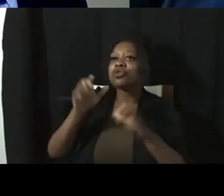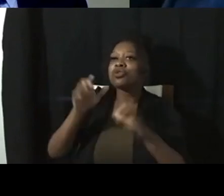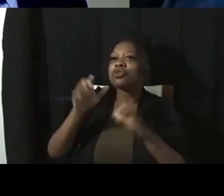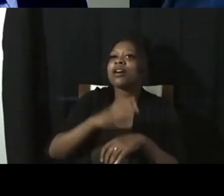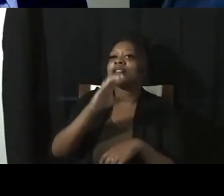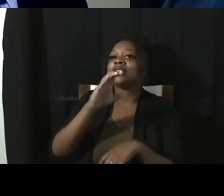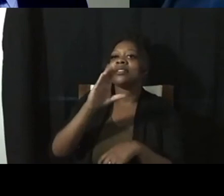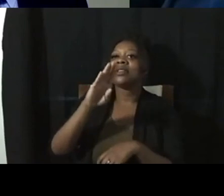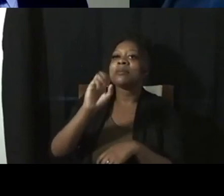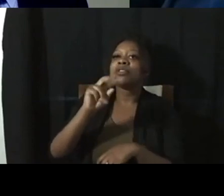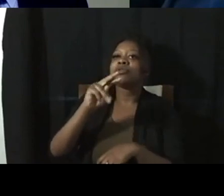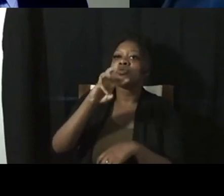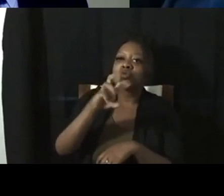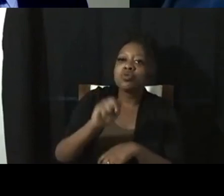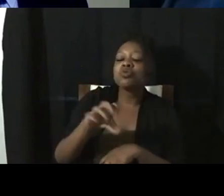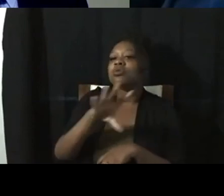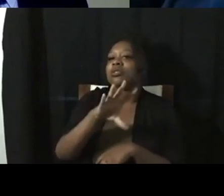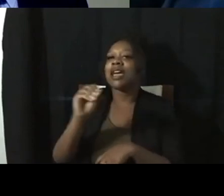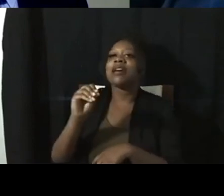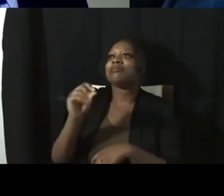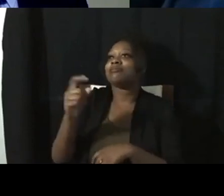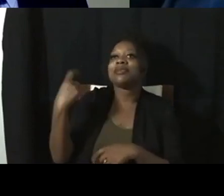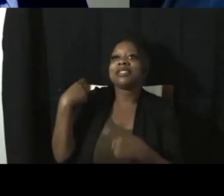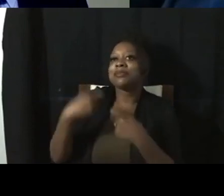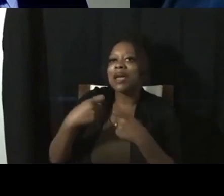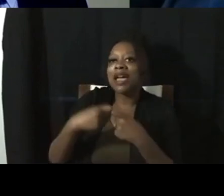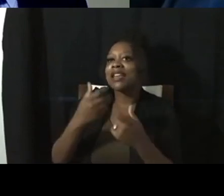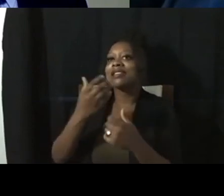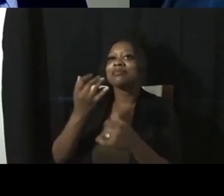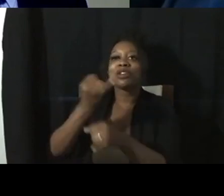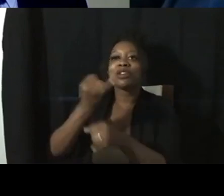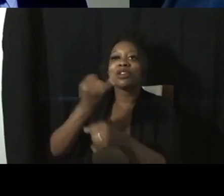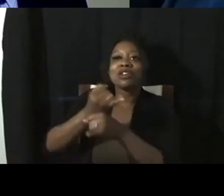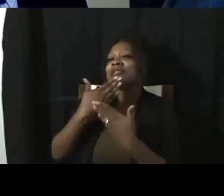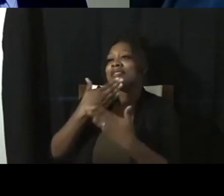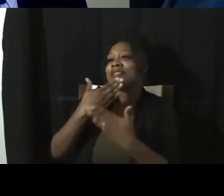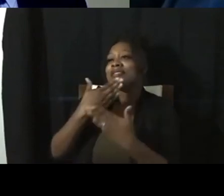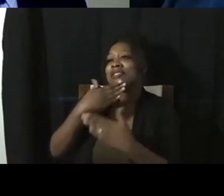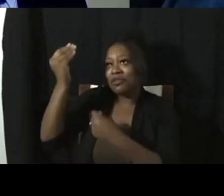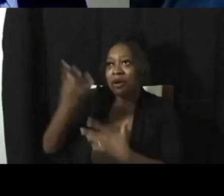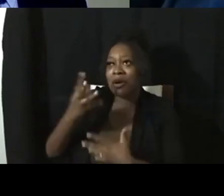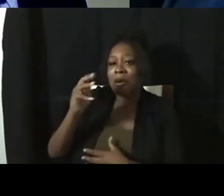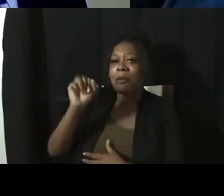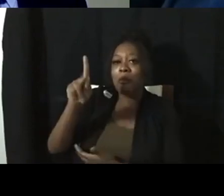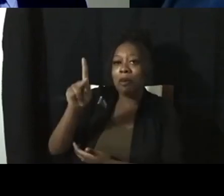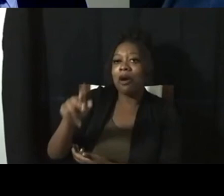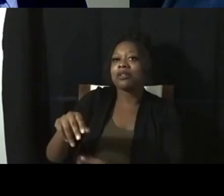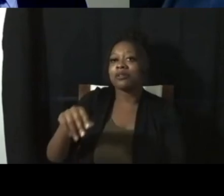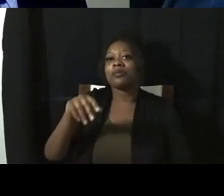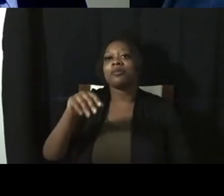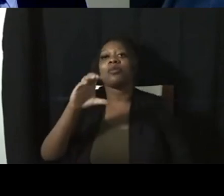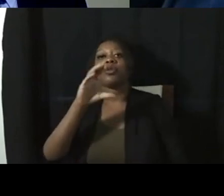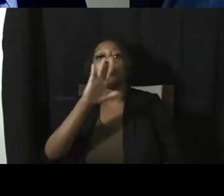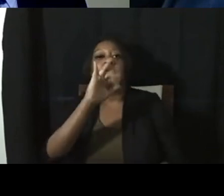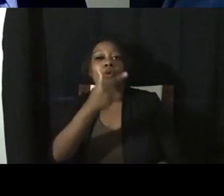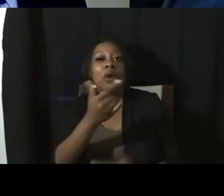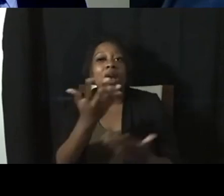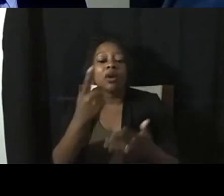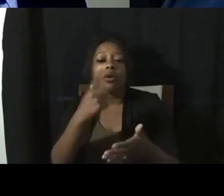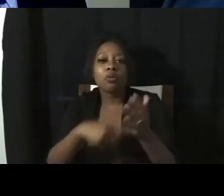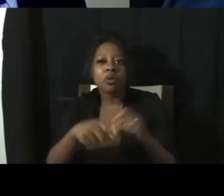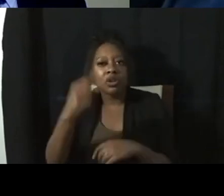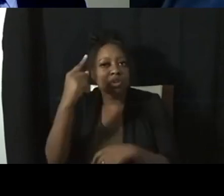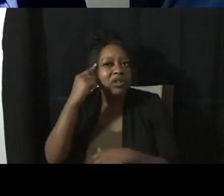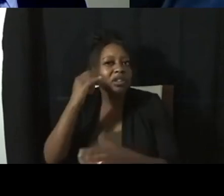serving institutions. And thank you for sharing that, Mark. Craig, diversity and intersectionality, what does it mean for OFCCP, and where can we